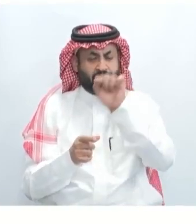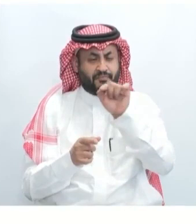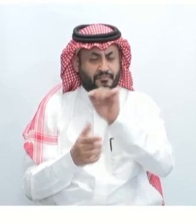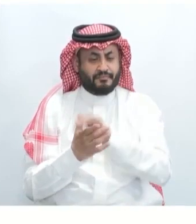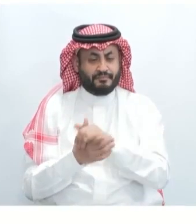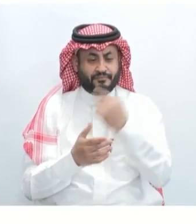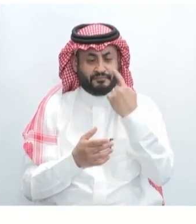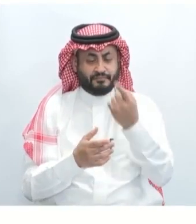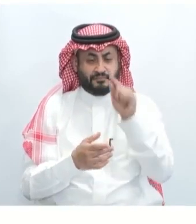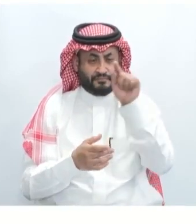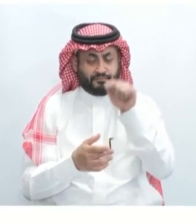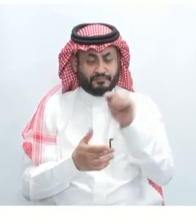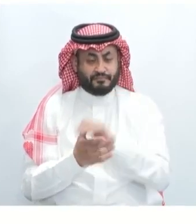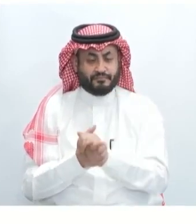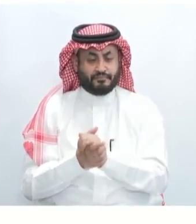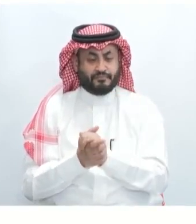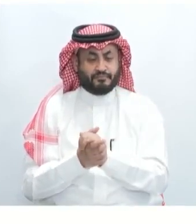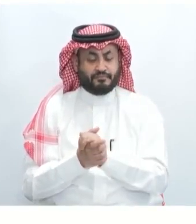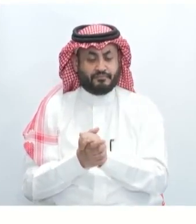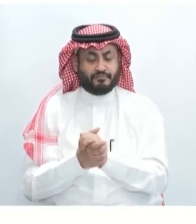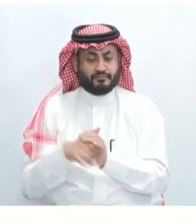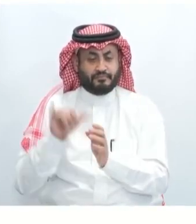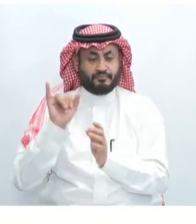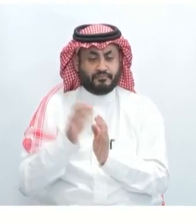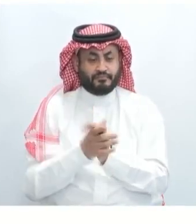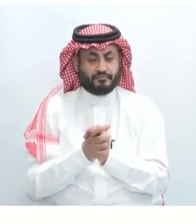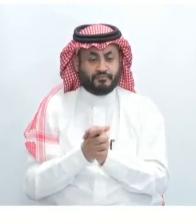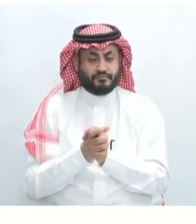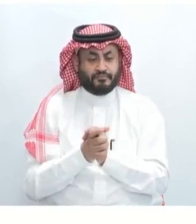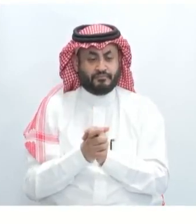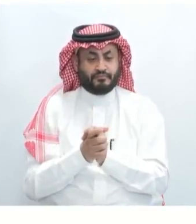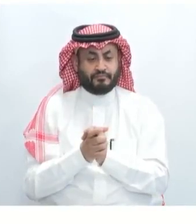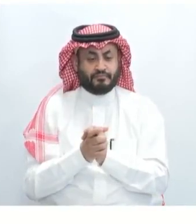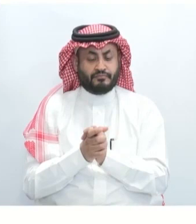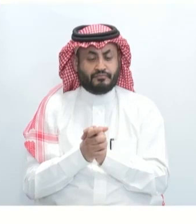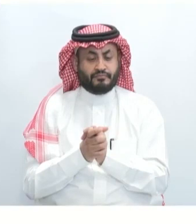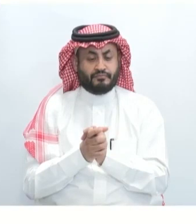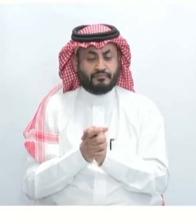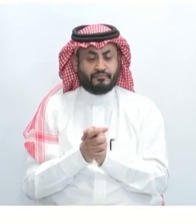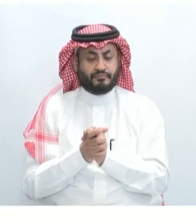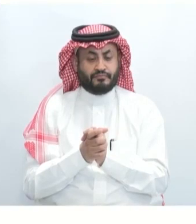small lines like this. Okay, so this is what? I. So I,